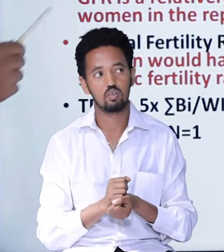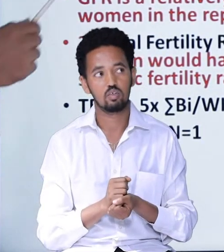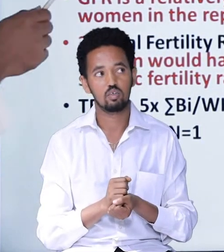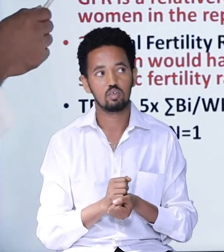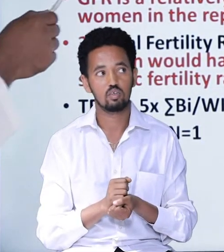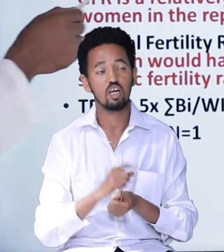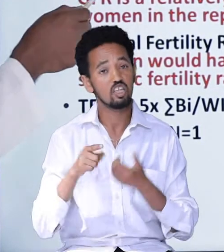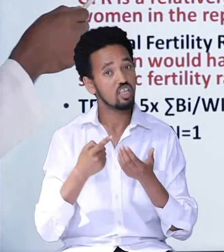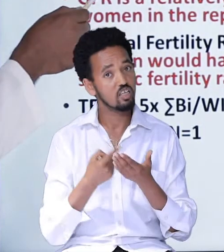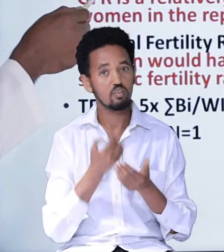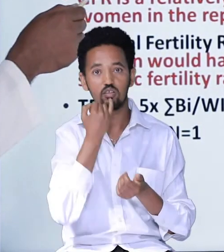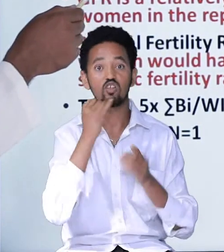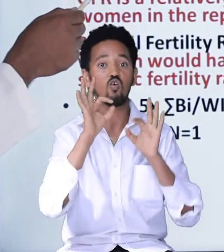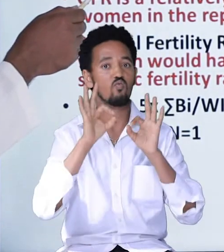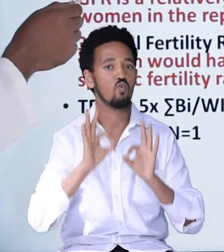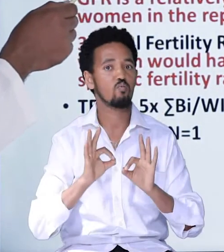This is the formula.